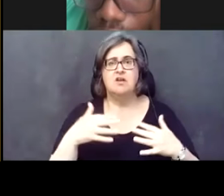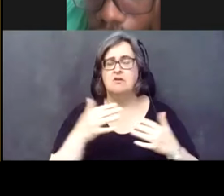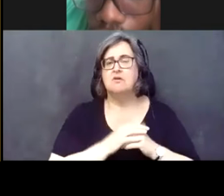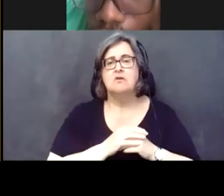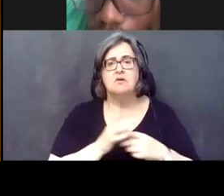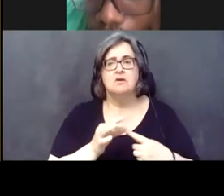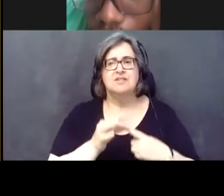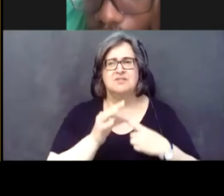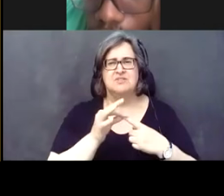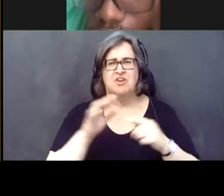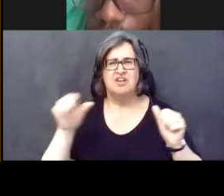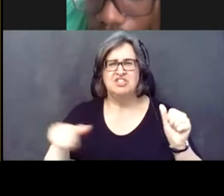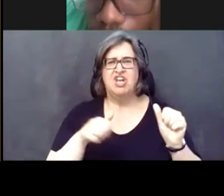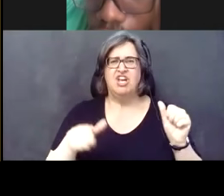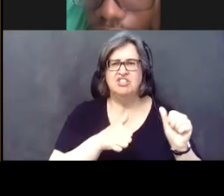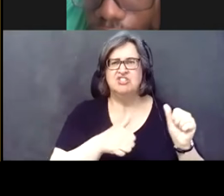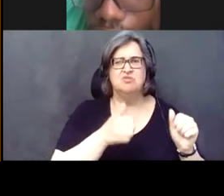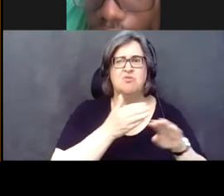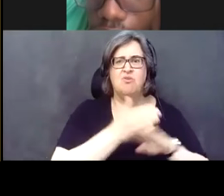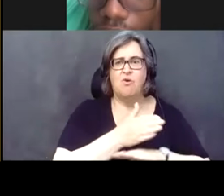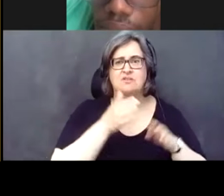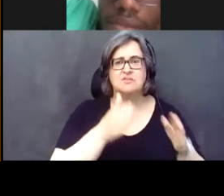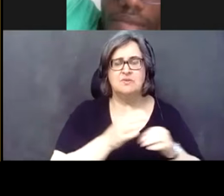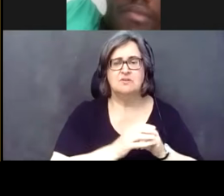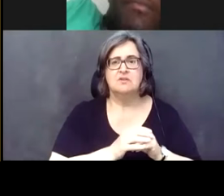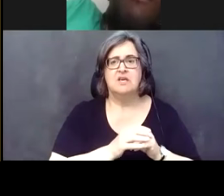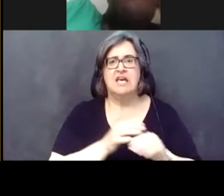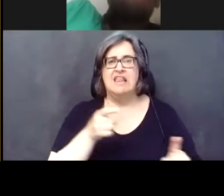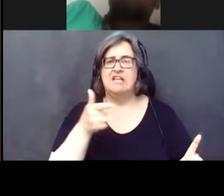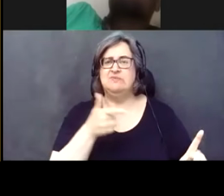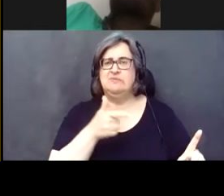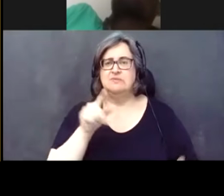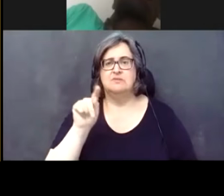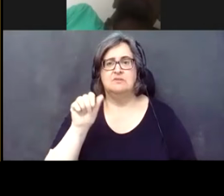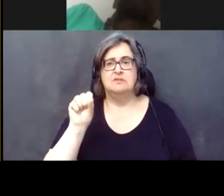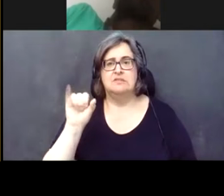especially when they chased you across the street and then the tasing.